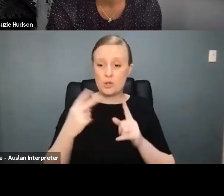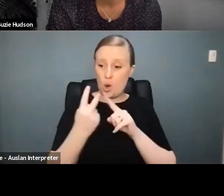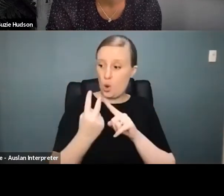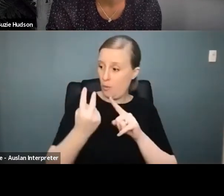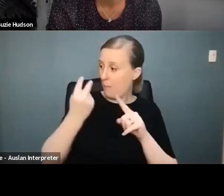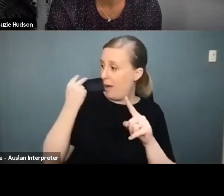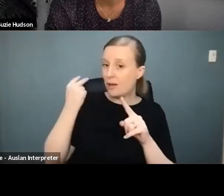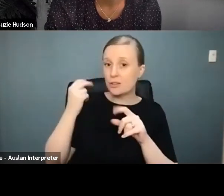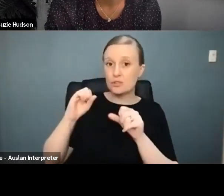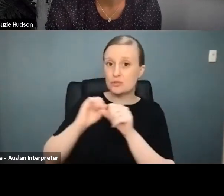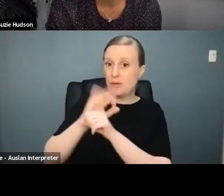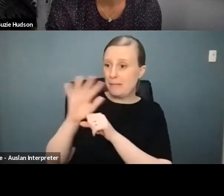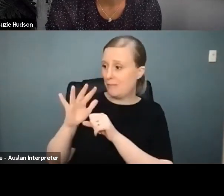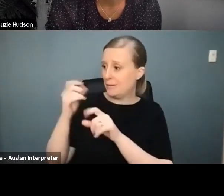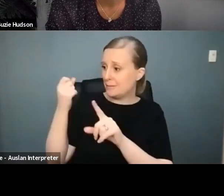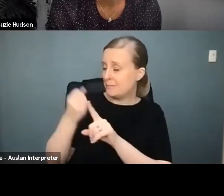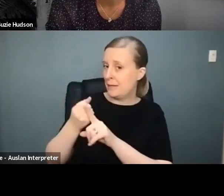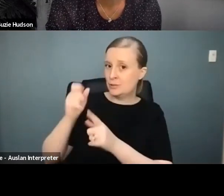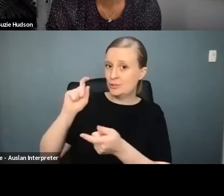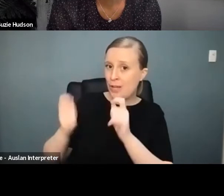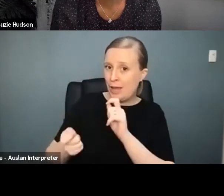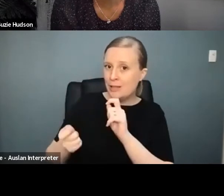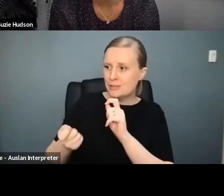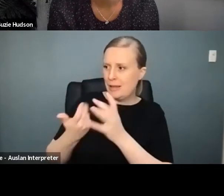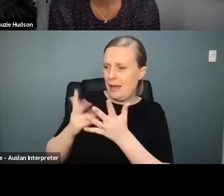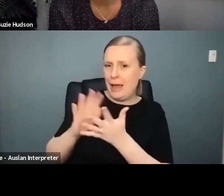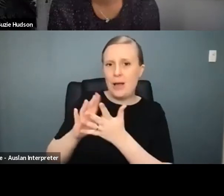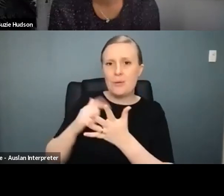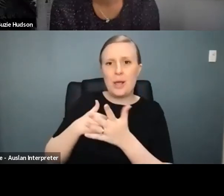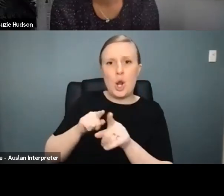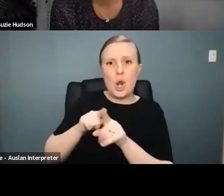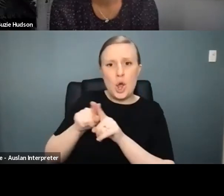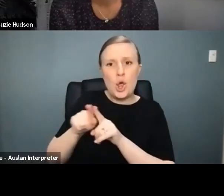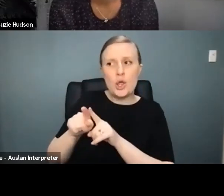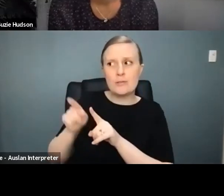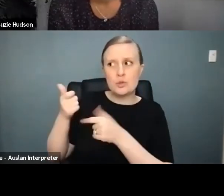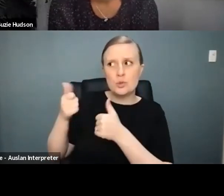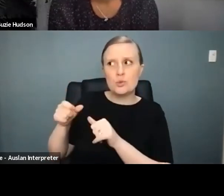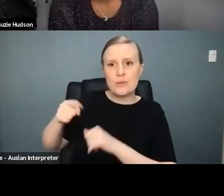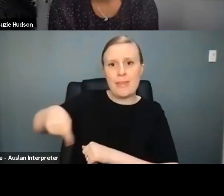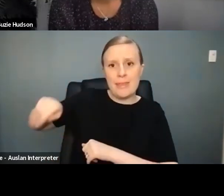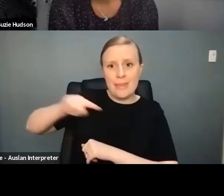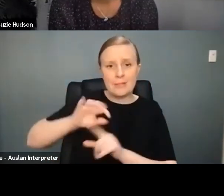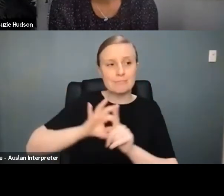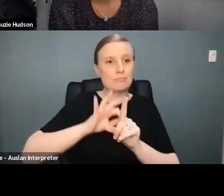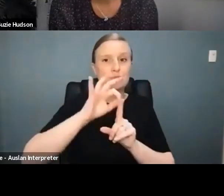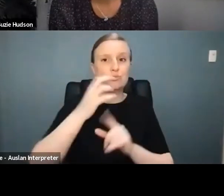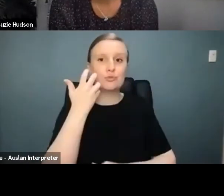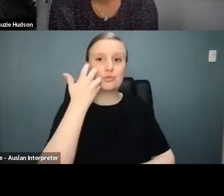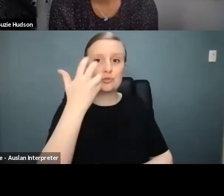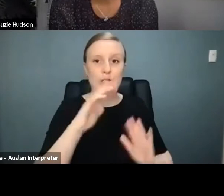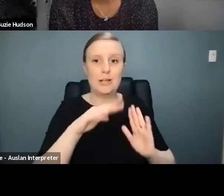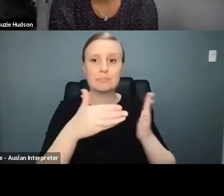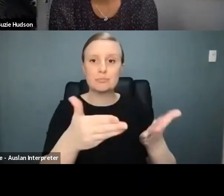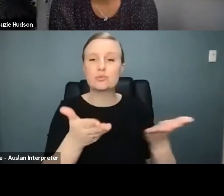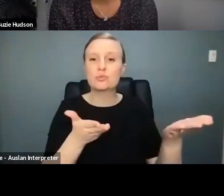and continue them accordingly. Thanks, Susie. Sean, we've got a couple of questions that are directed